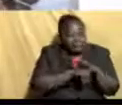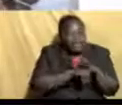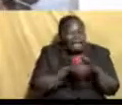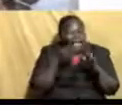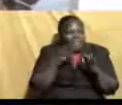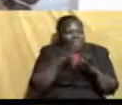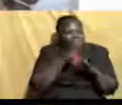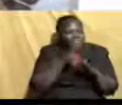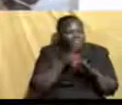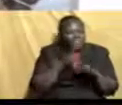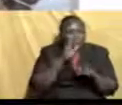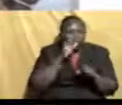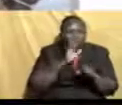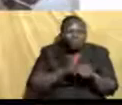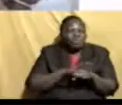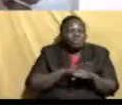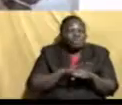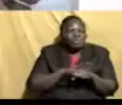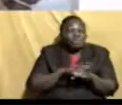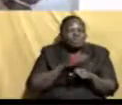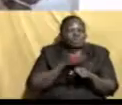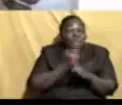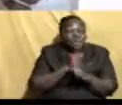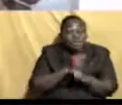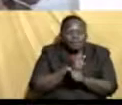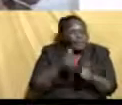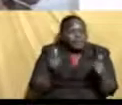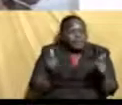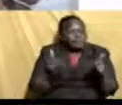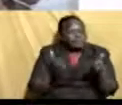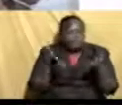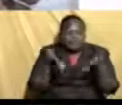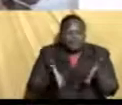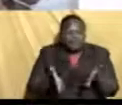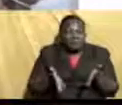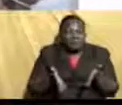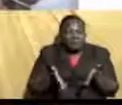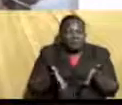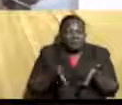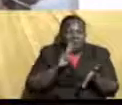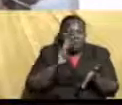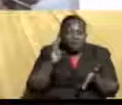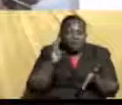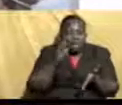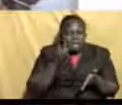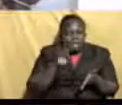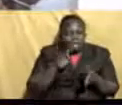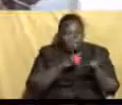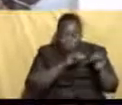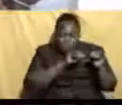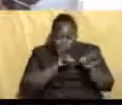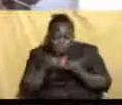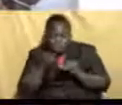popular initiative validly conducted? Now, inherent in a constitution again,